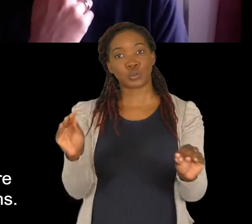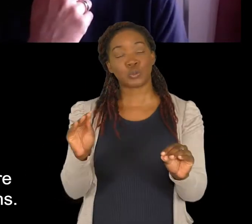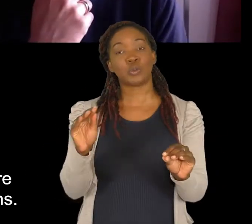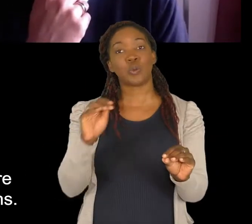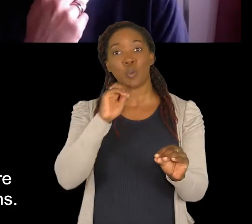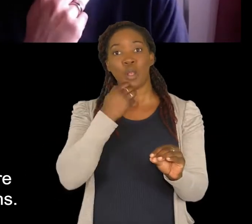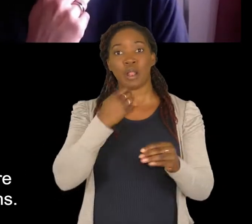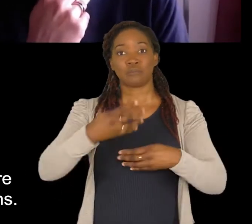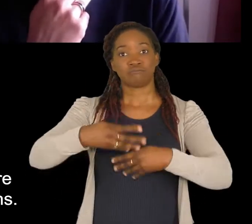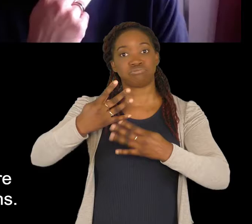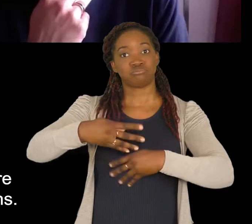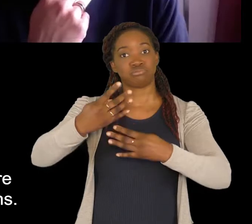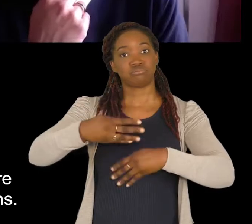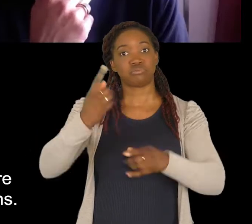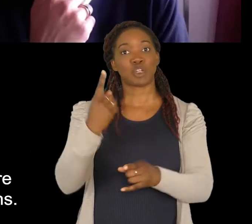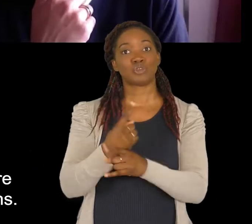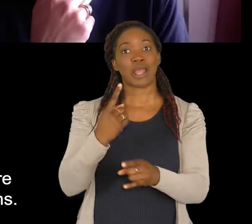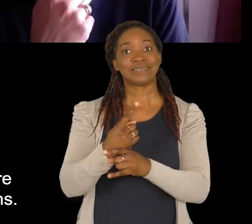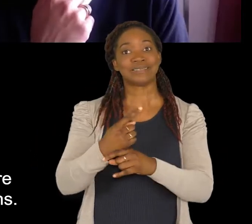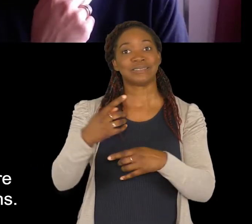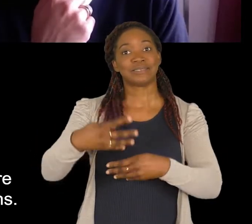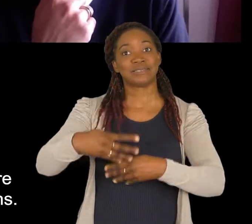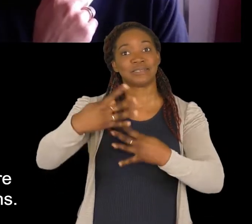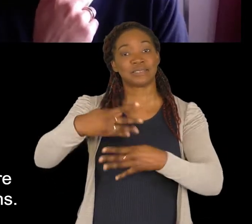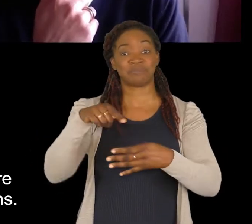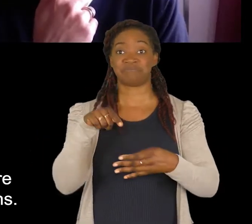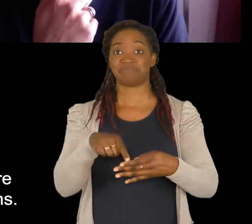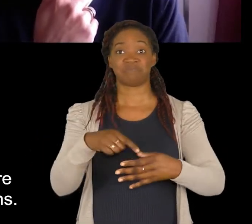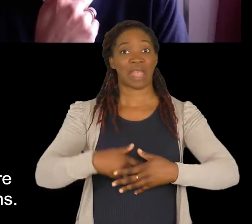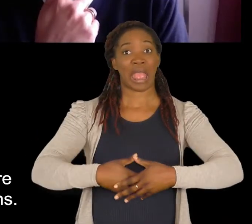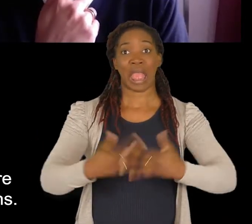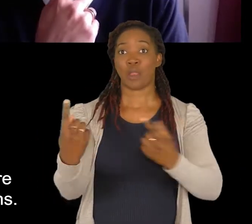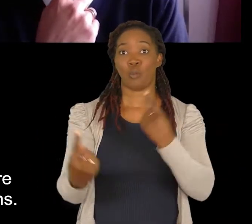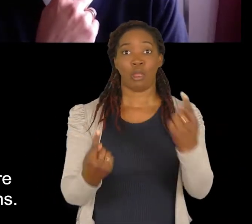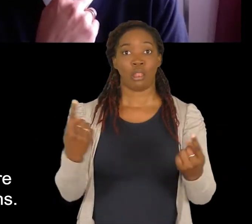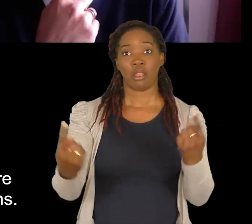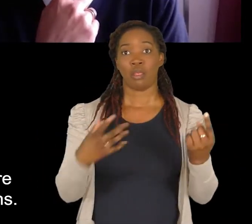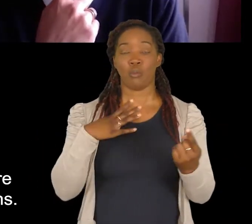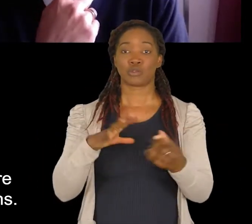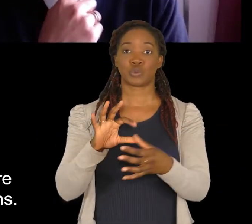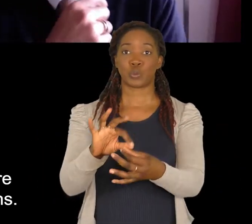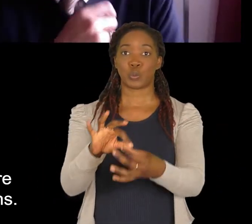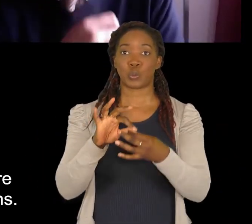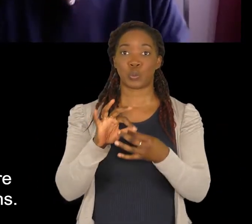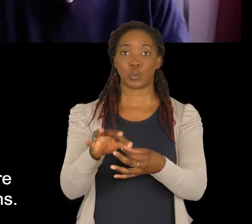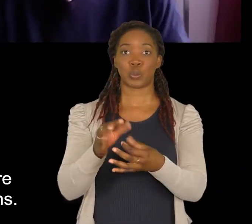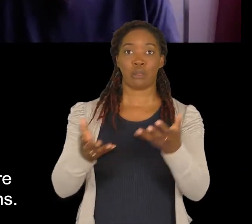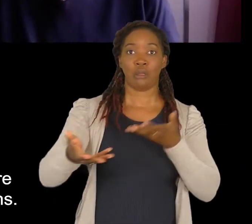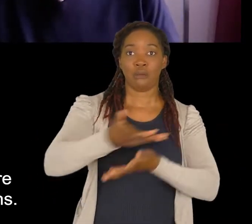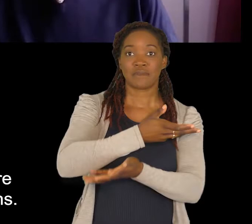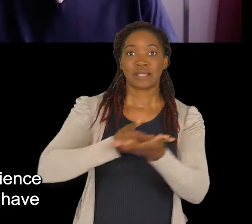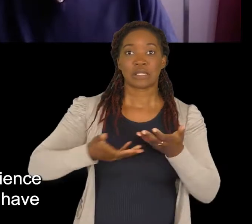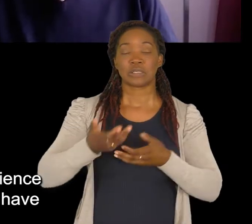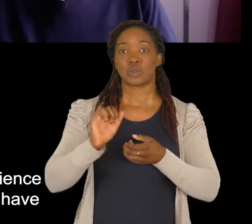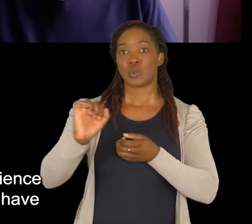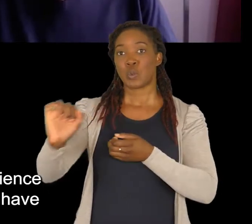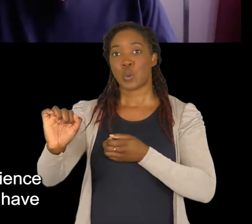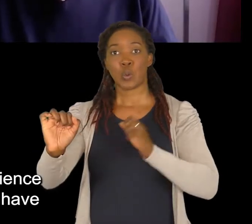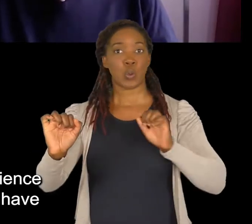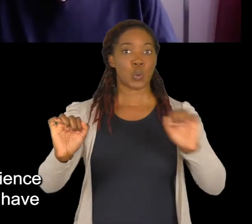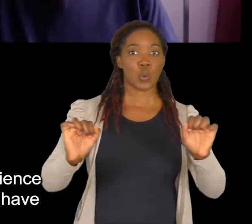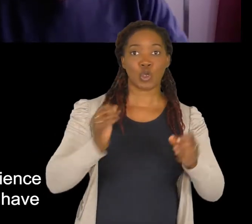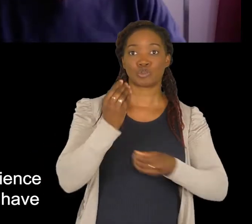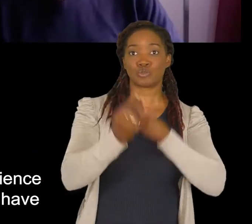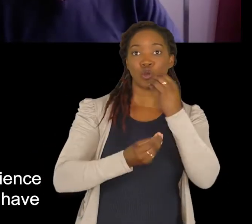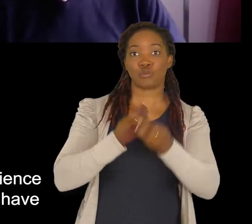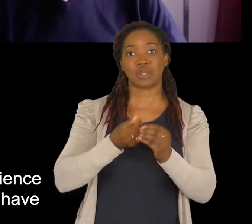too is that we will have our chat box open. Our chat box is there for everyone to engage, have conversations, even share your